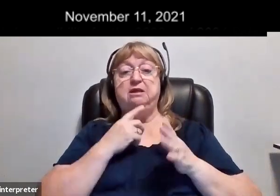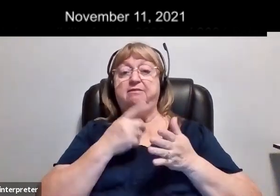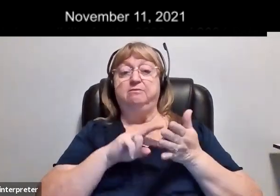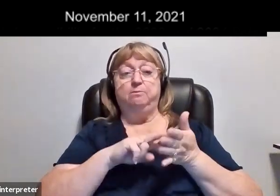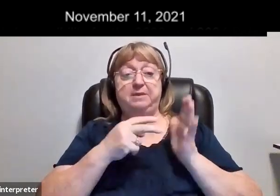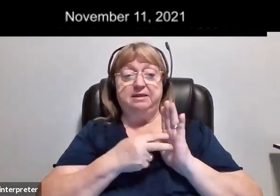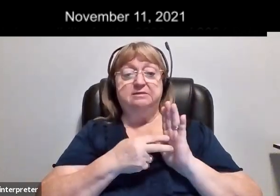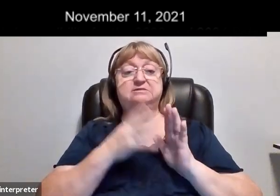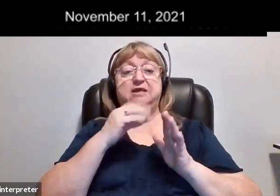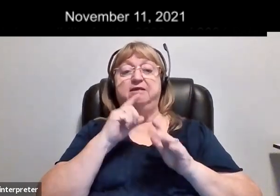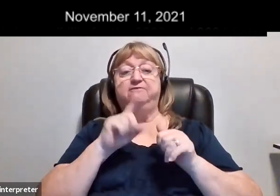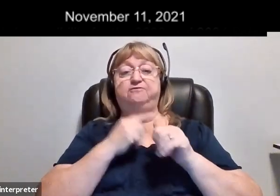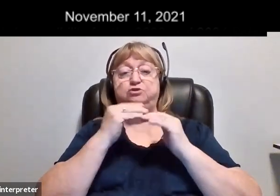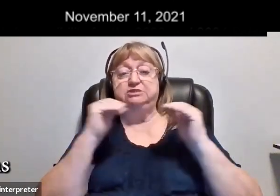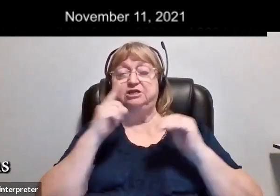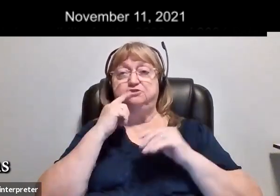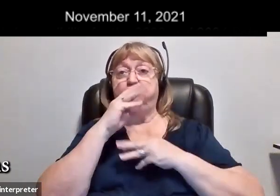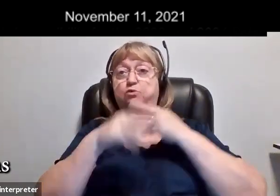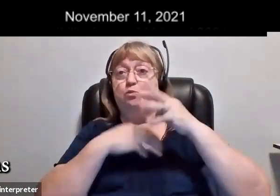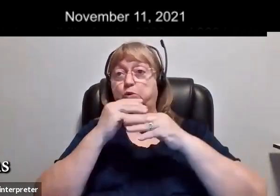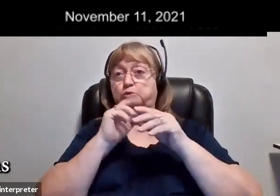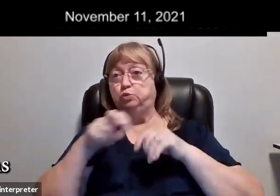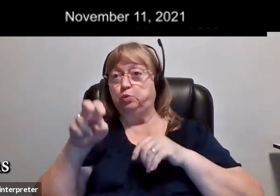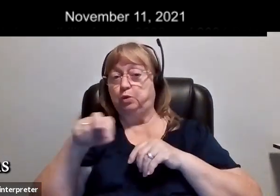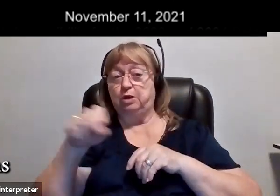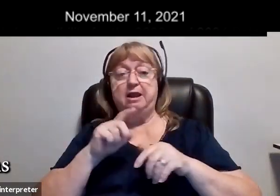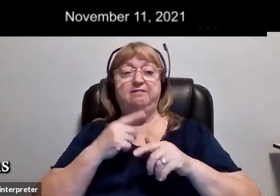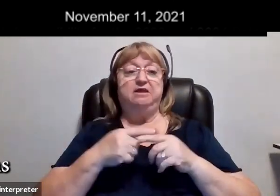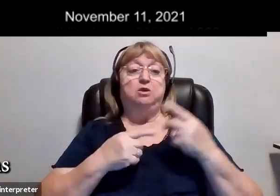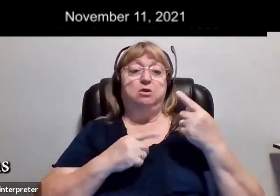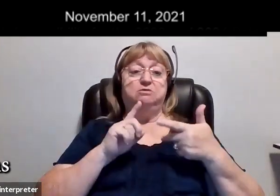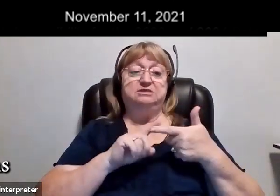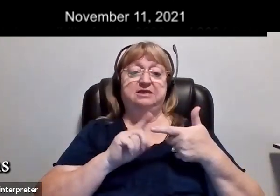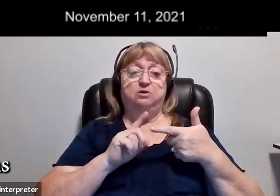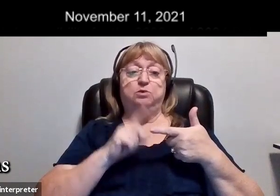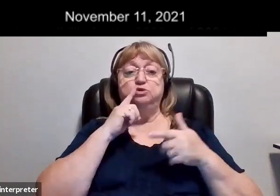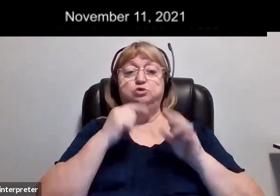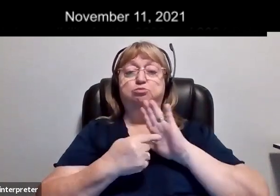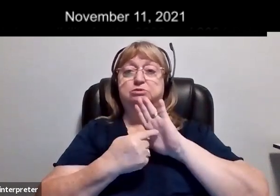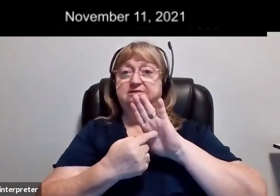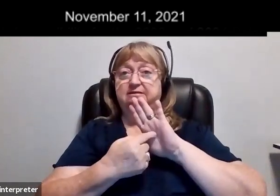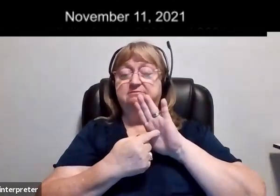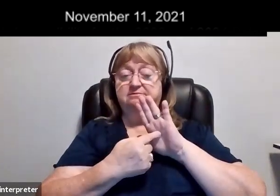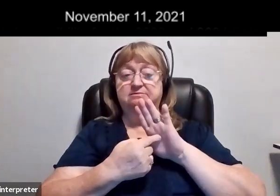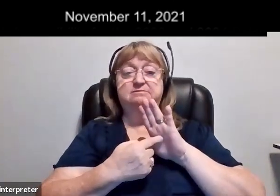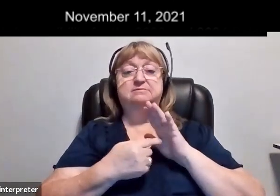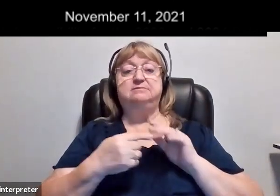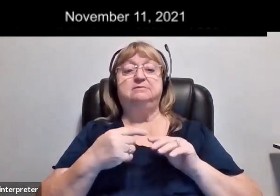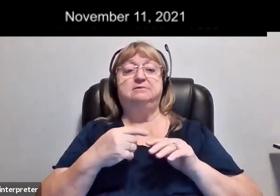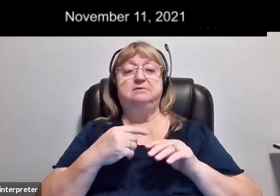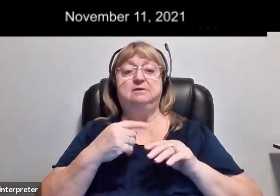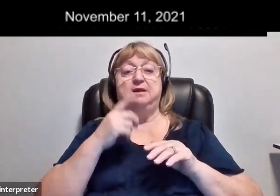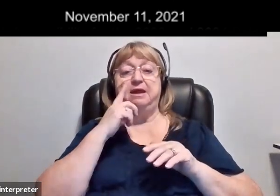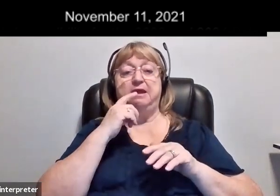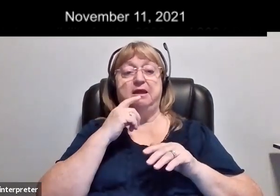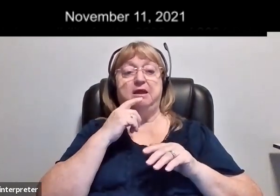stages in the world tour, and then one to present the exhibitions presented into Inspiring